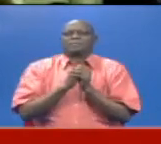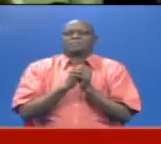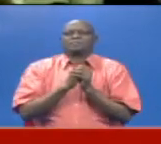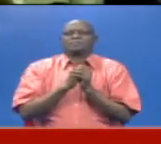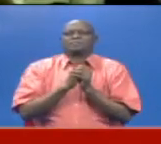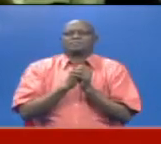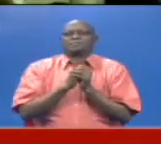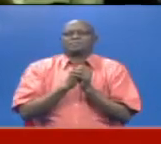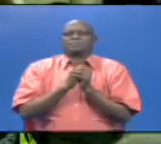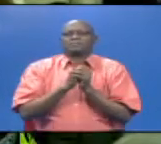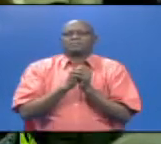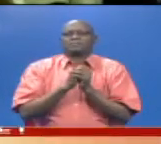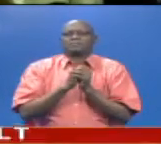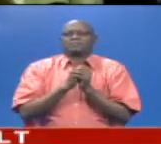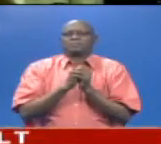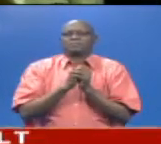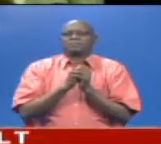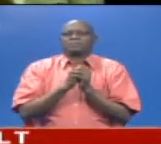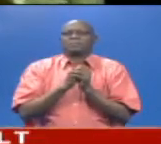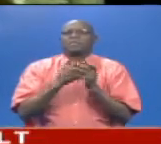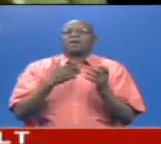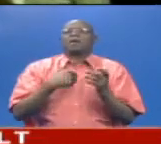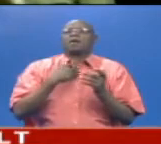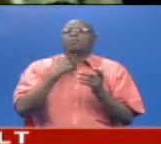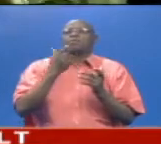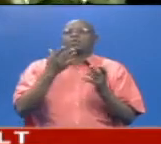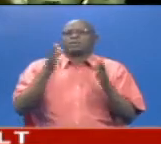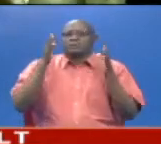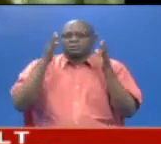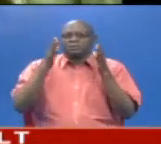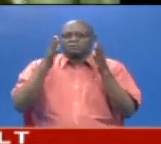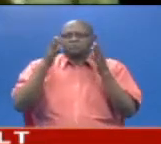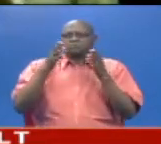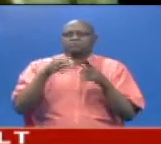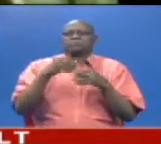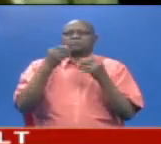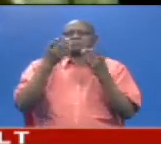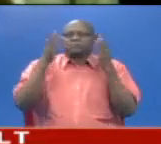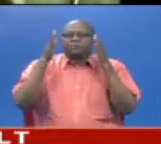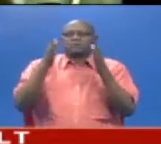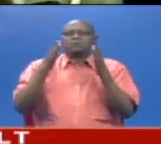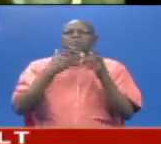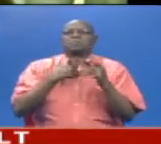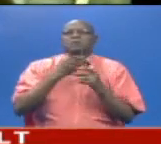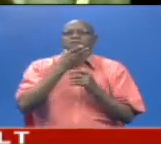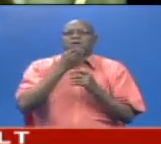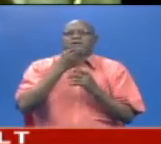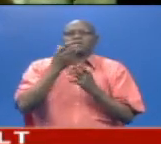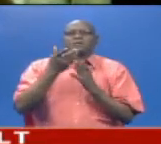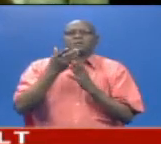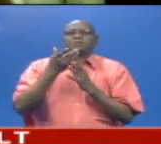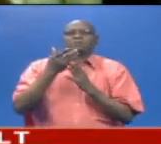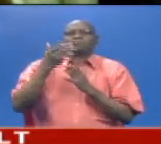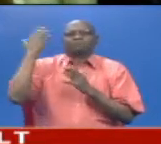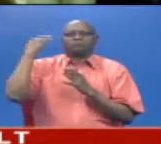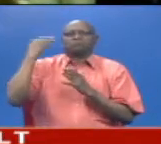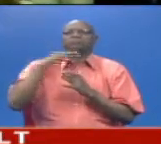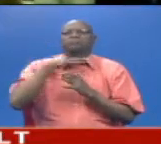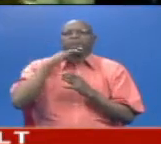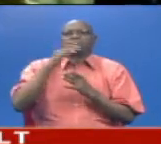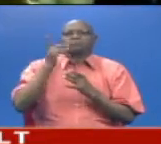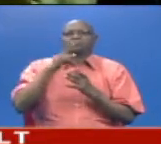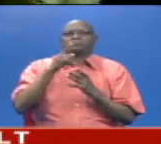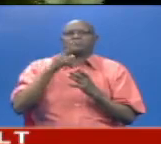dedicate this win to my father, who passed away in January, and is